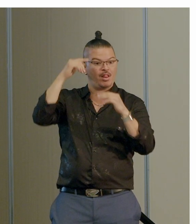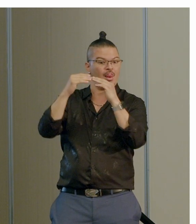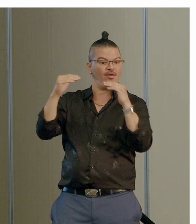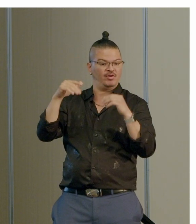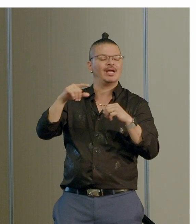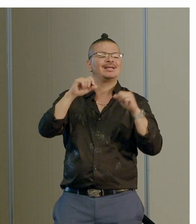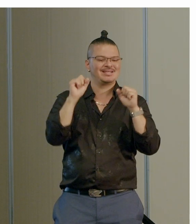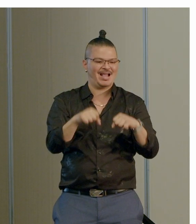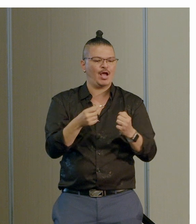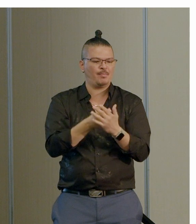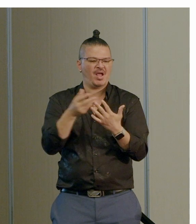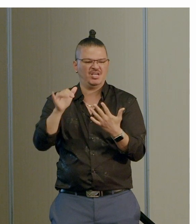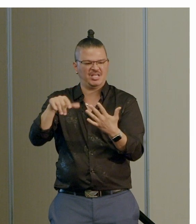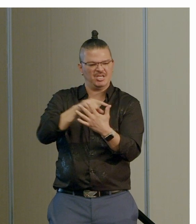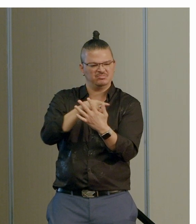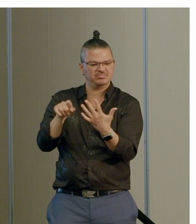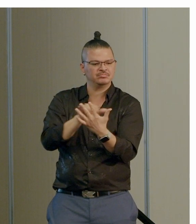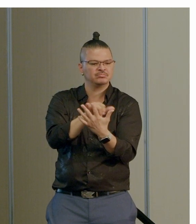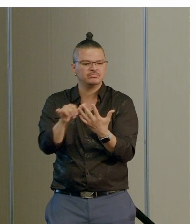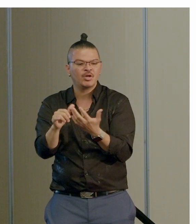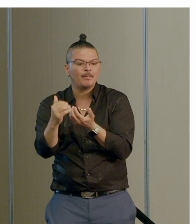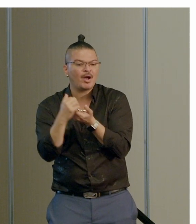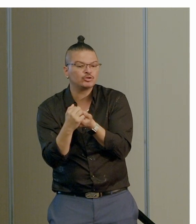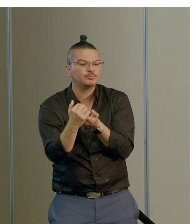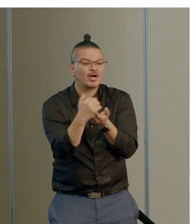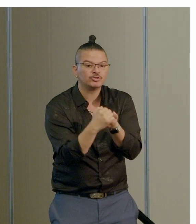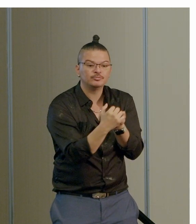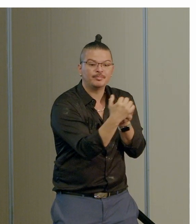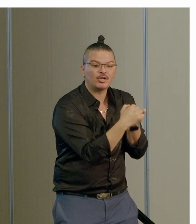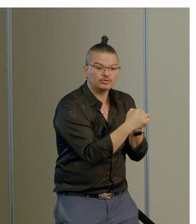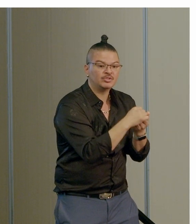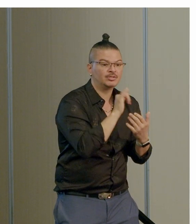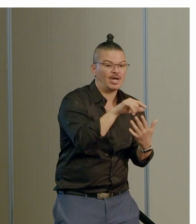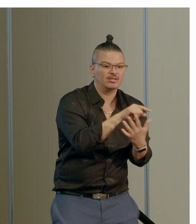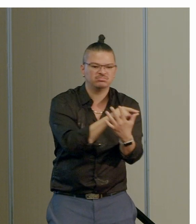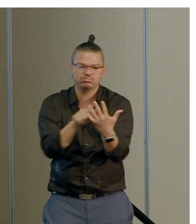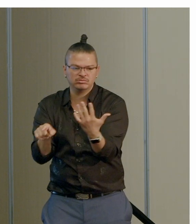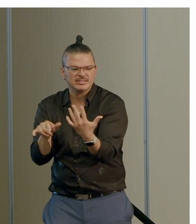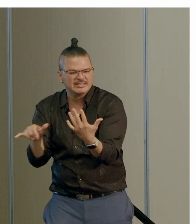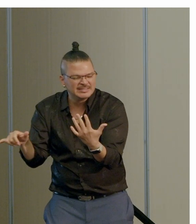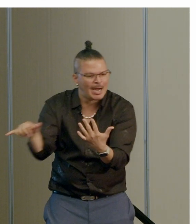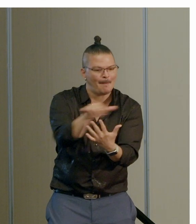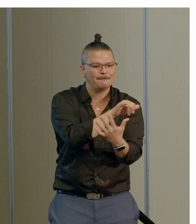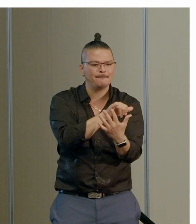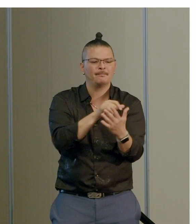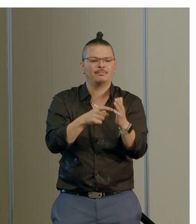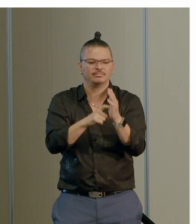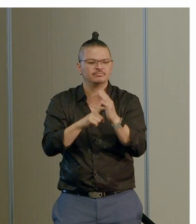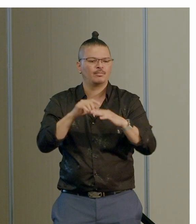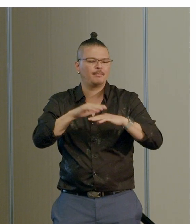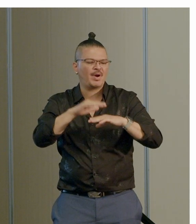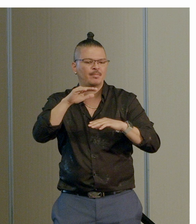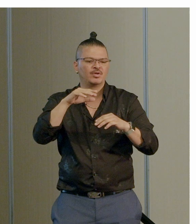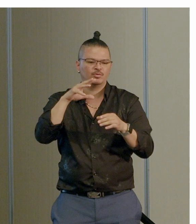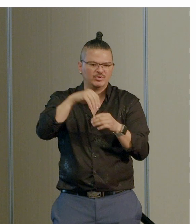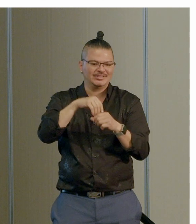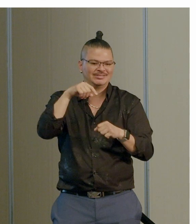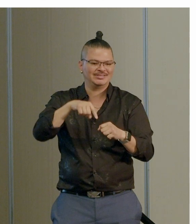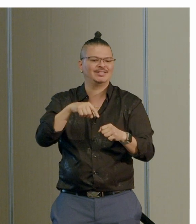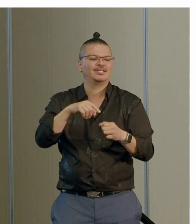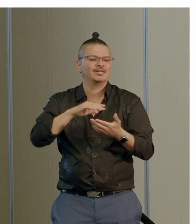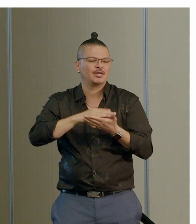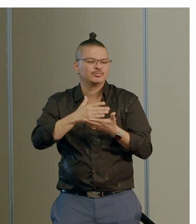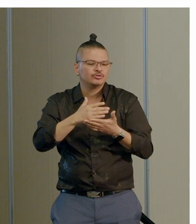when we're all in partners together to set the same minimum standards, when the companies are selling through these multiple